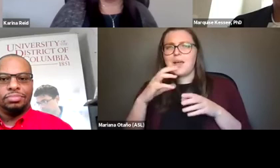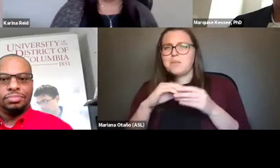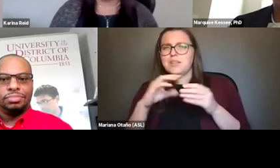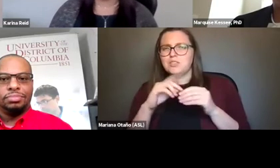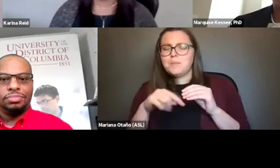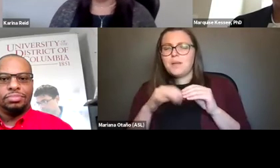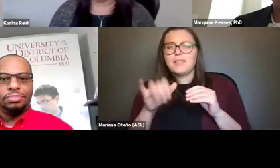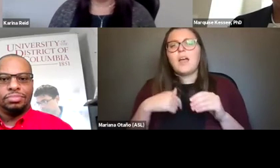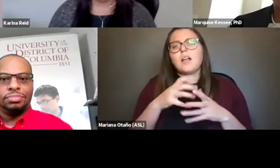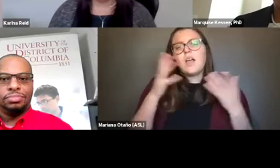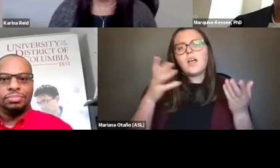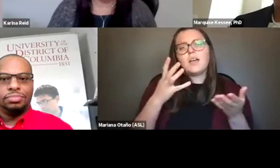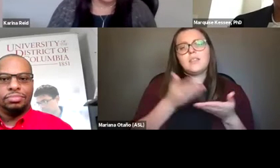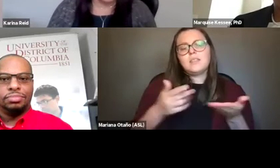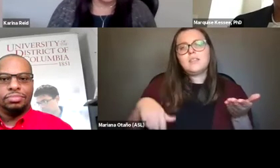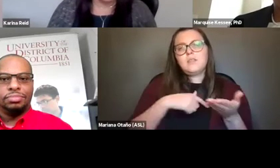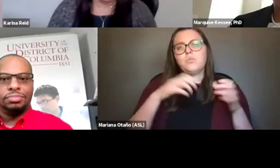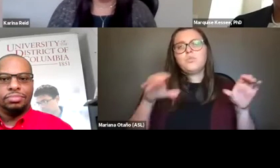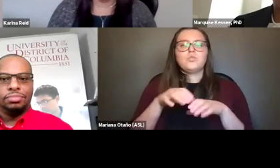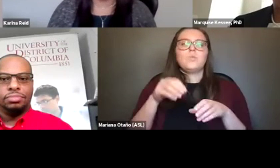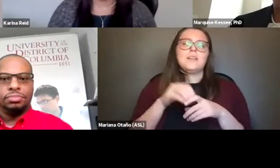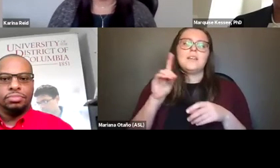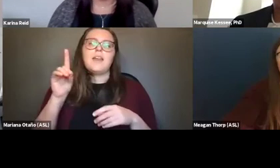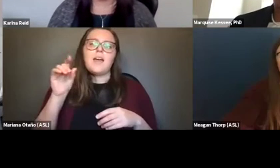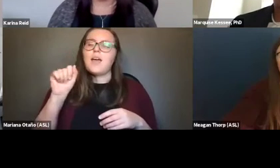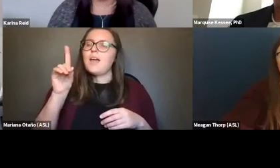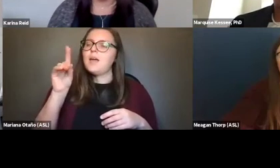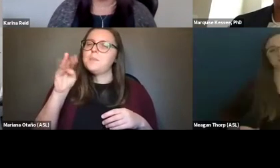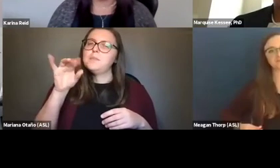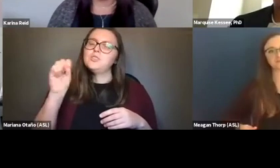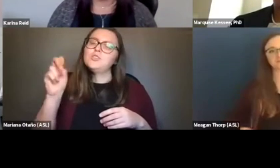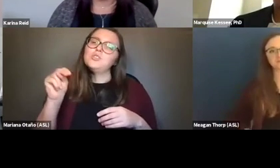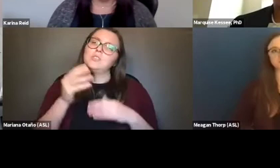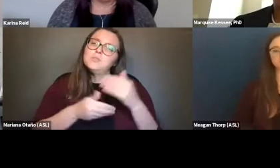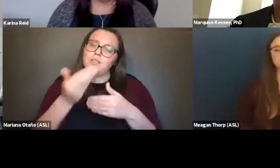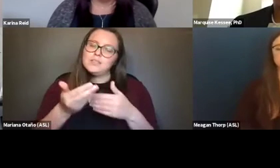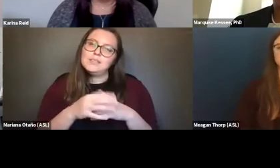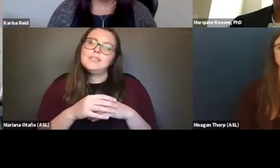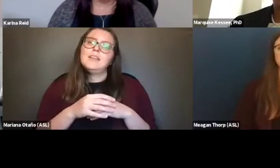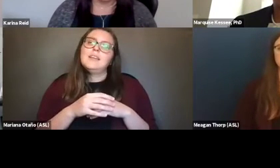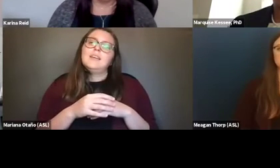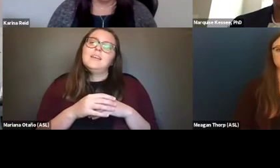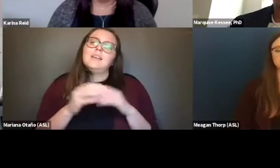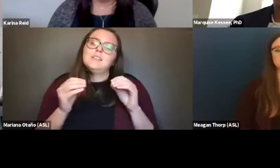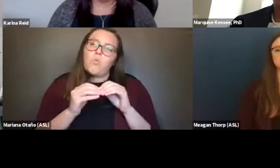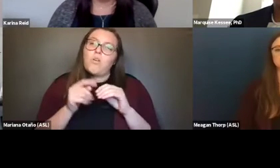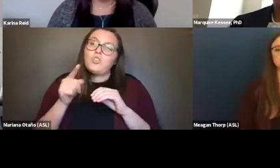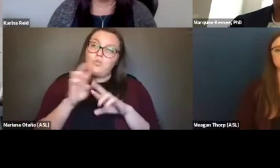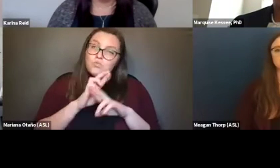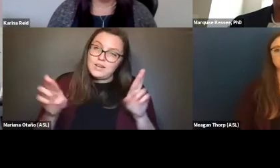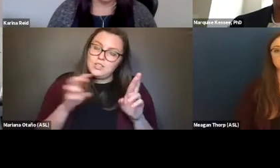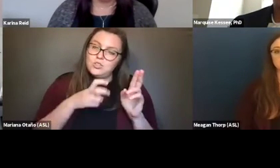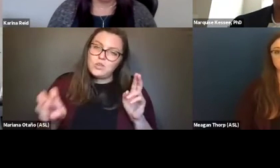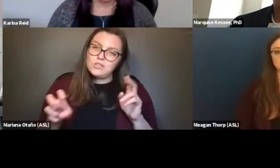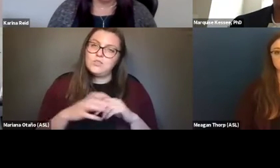admissions process is not just about, are you competitive for admission? It's Are you ready to transfer? Is this